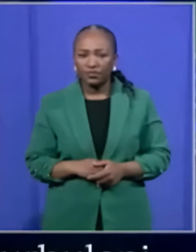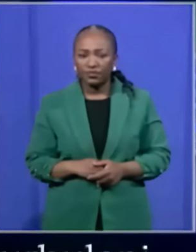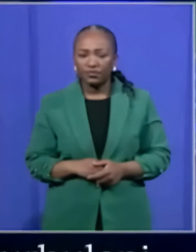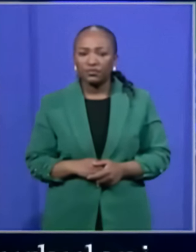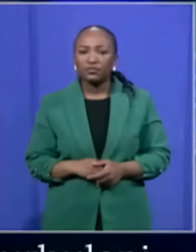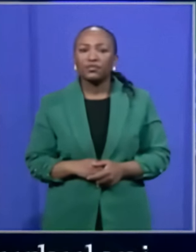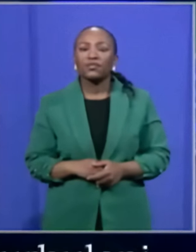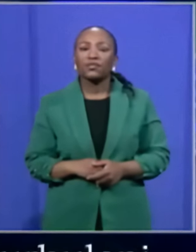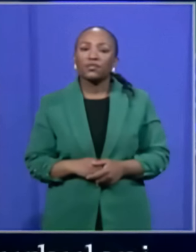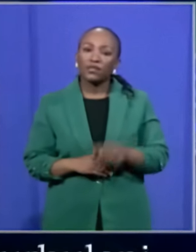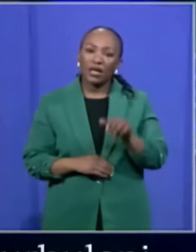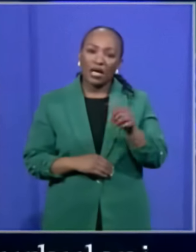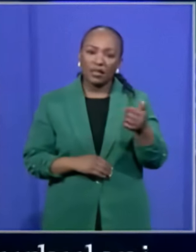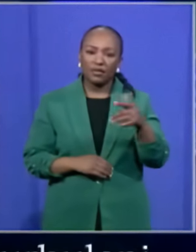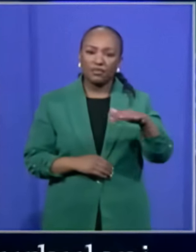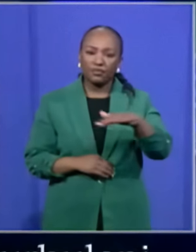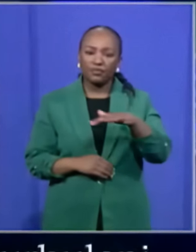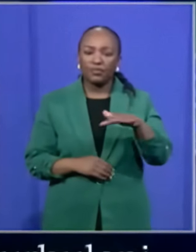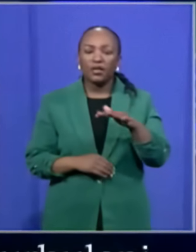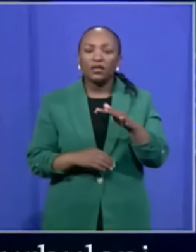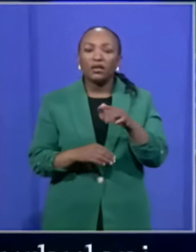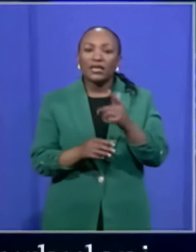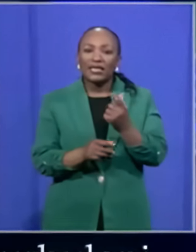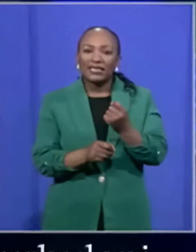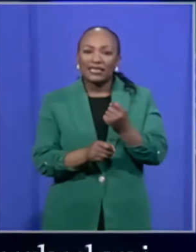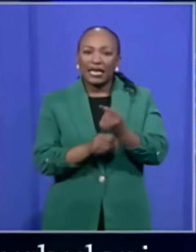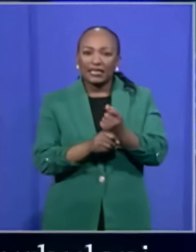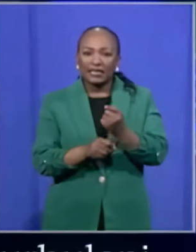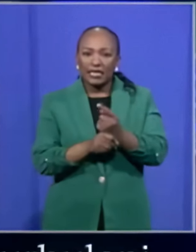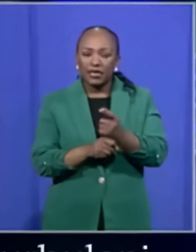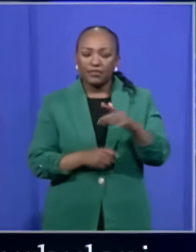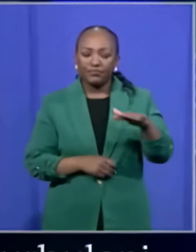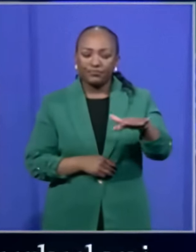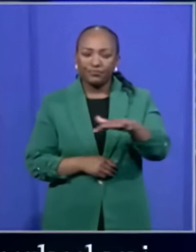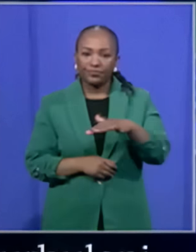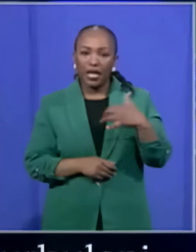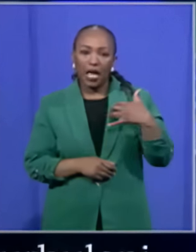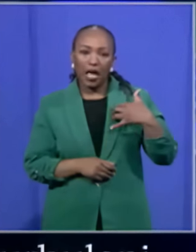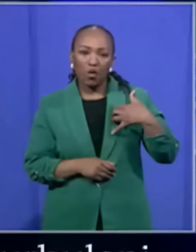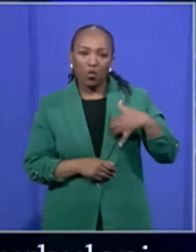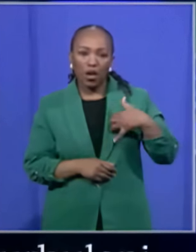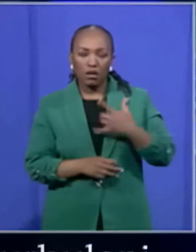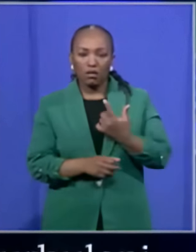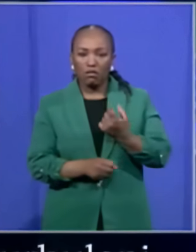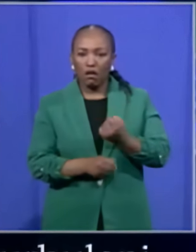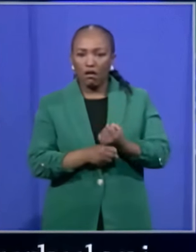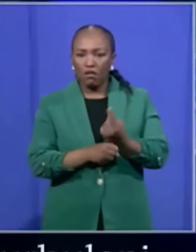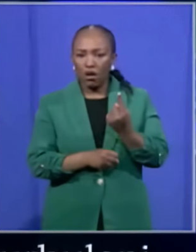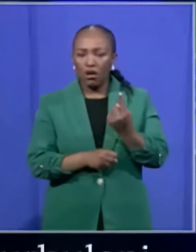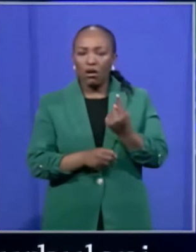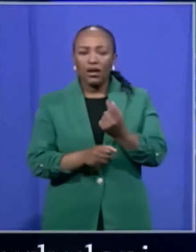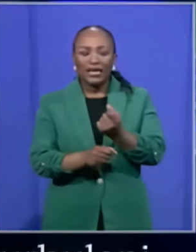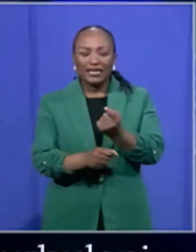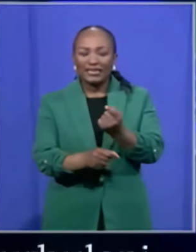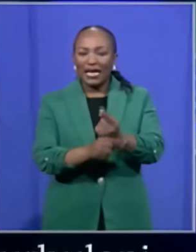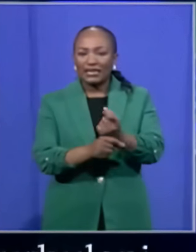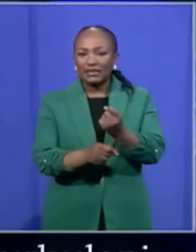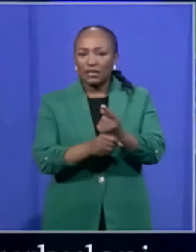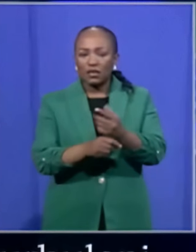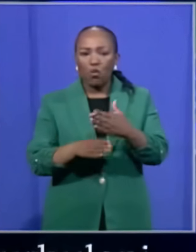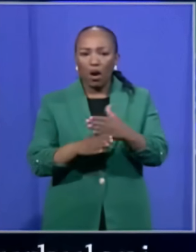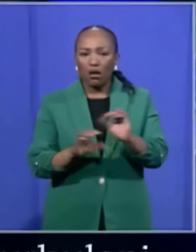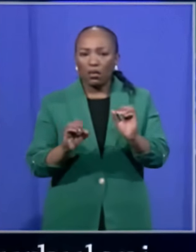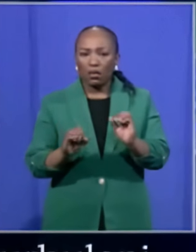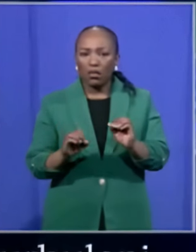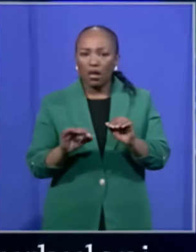Ka o le leng ditekesi ya disebetsi dibakeng tse ding tsa Eguruleni provinseng ya Gauteng moo bapalami ba setseng le ba emele monna matineng.